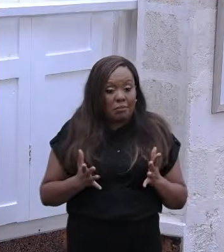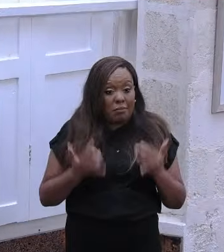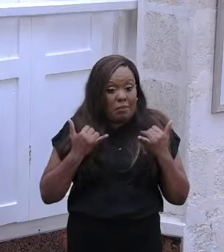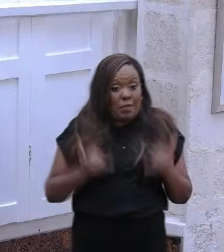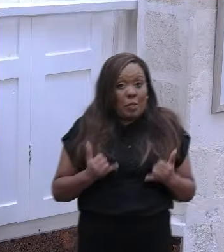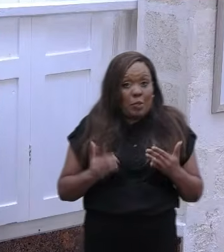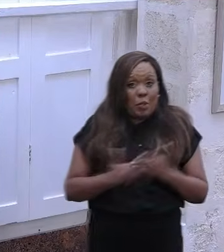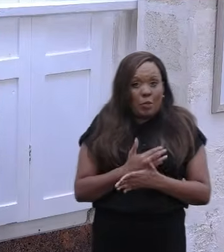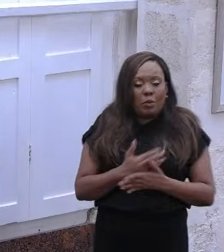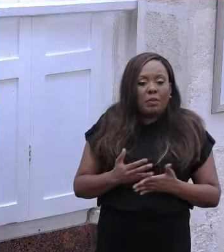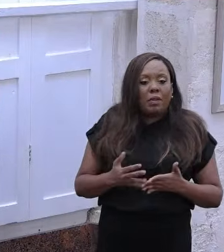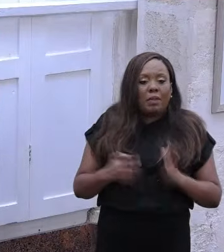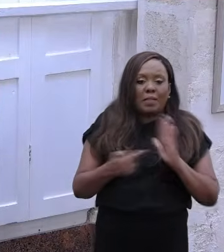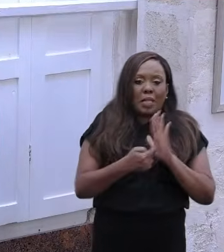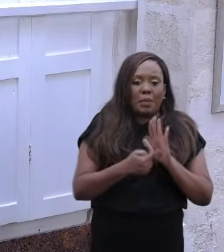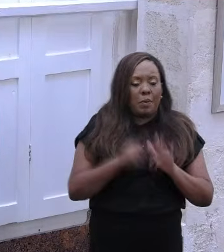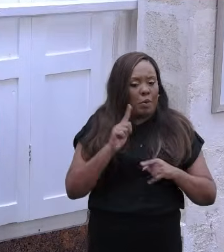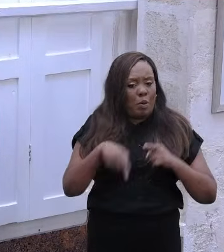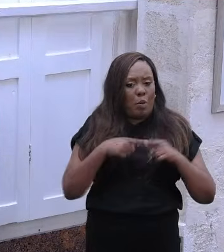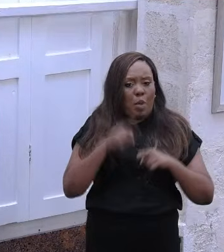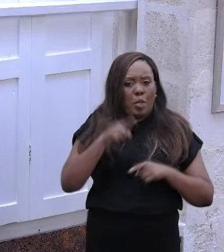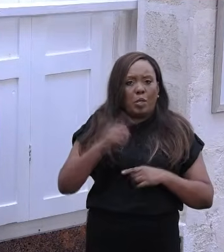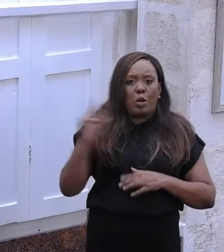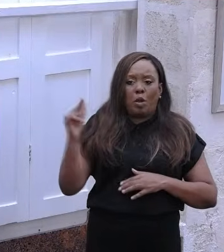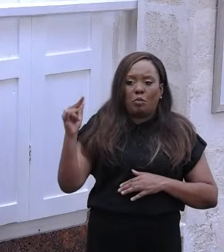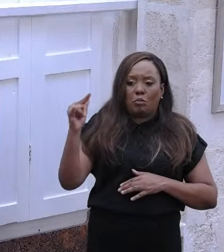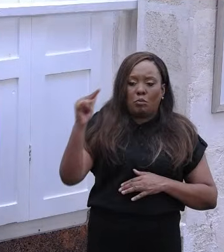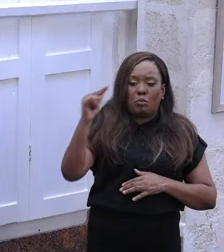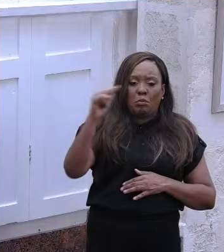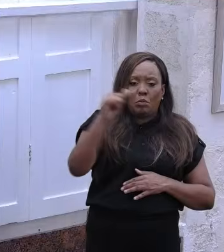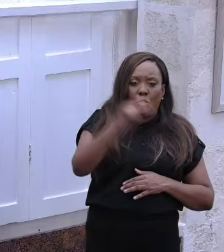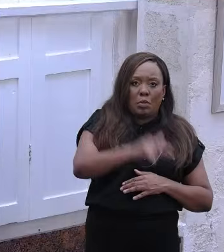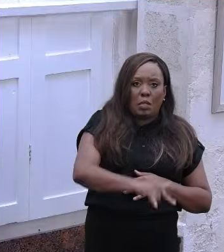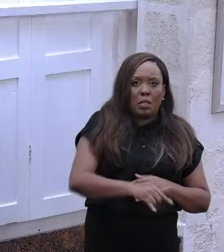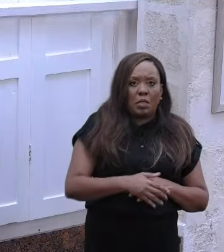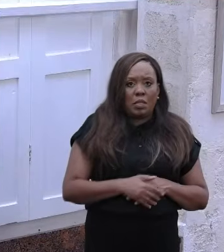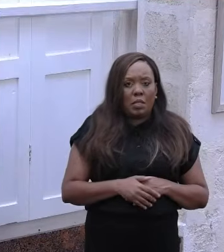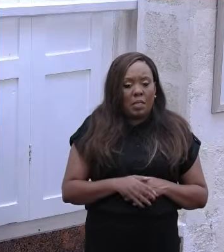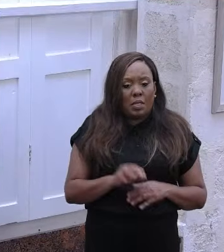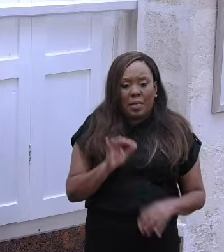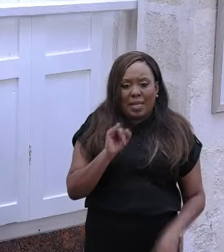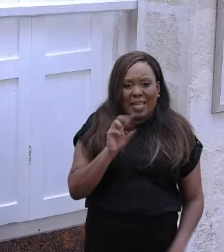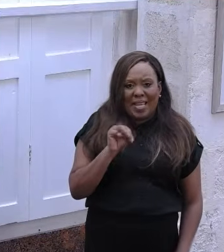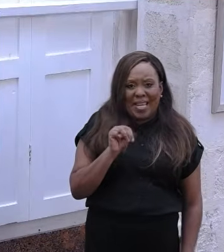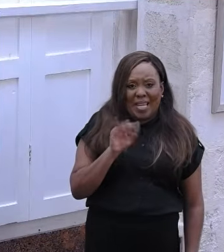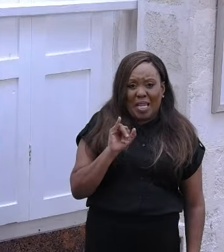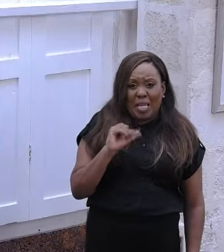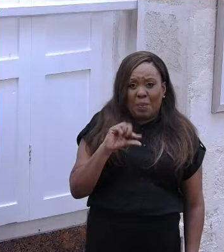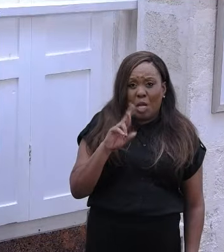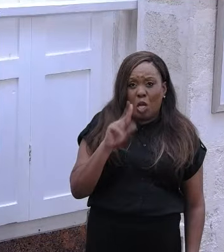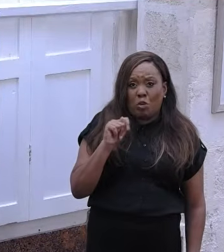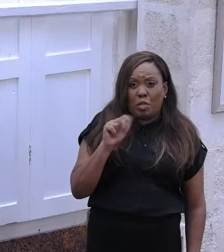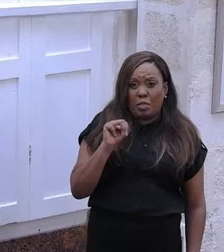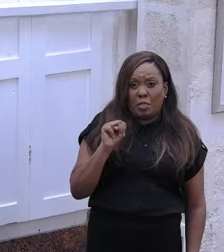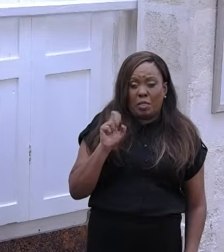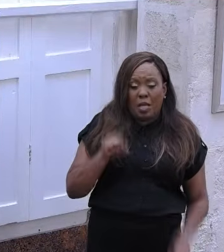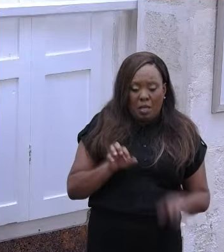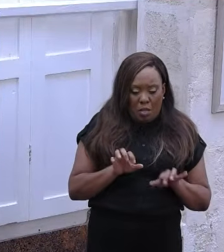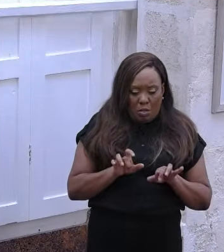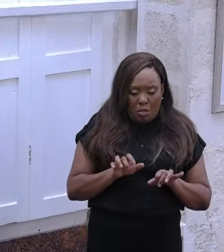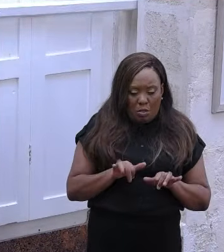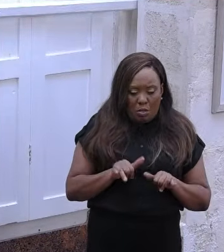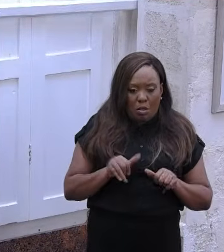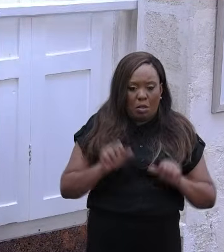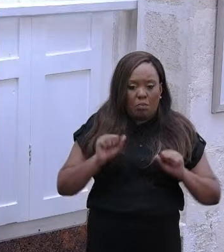on a plane. The immigration can quickly go to the database, and police